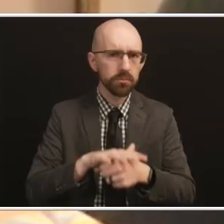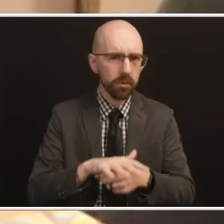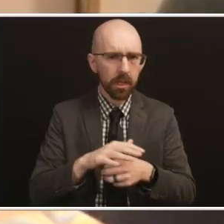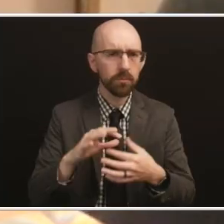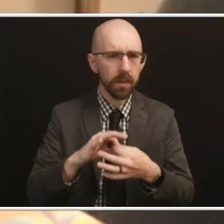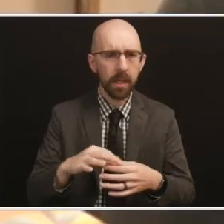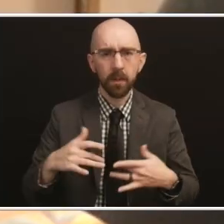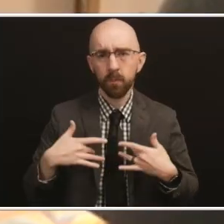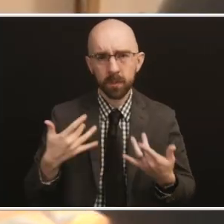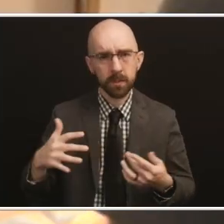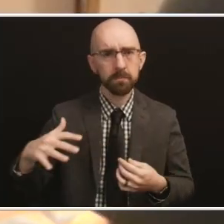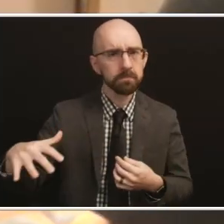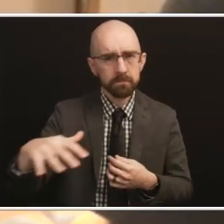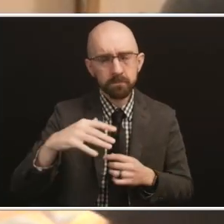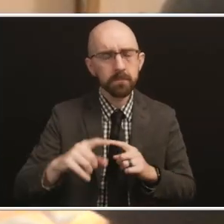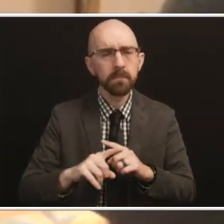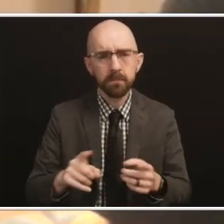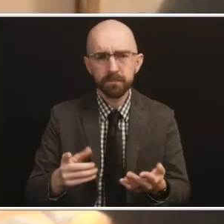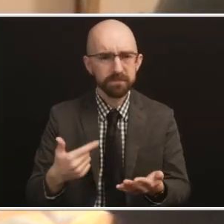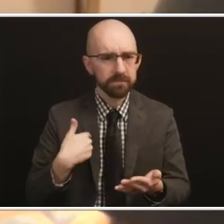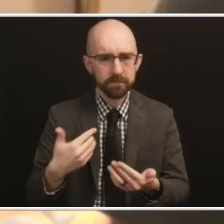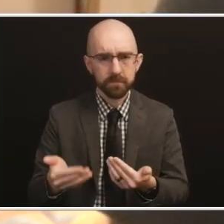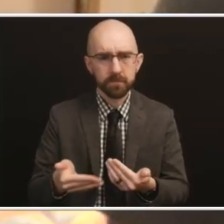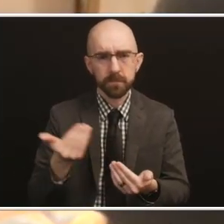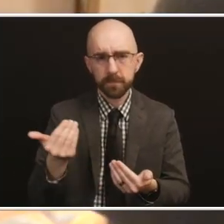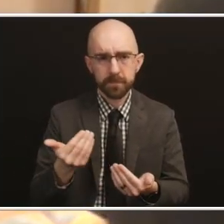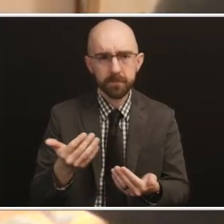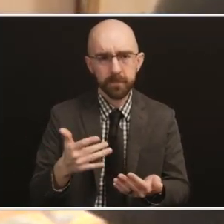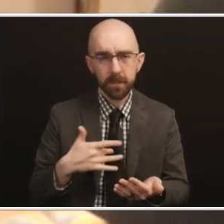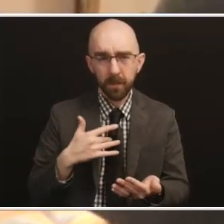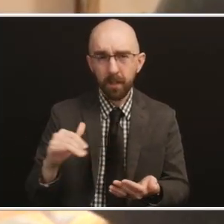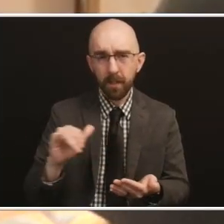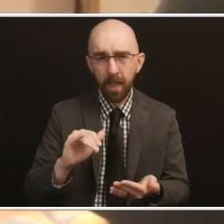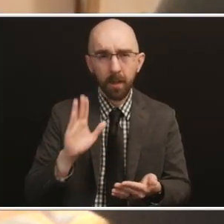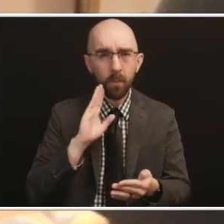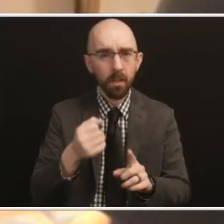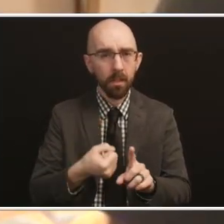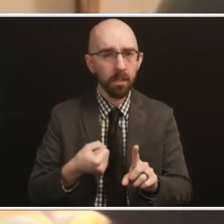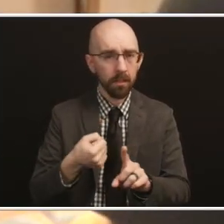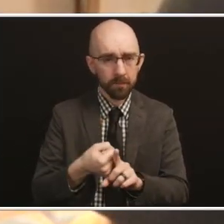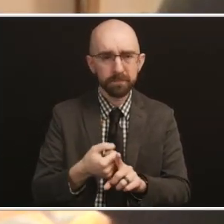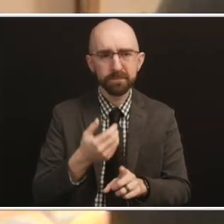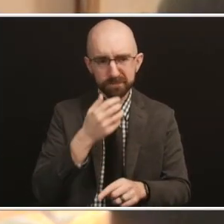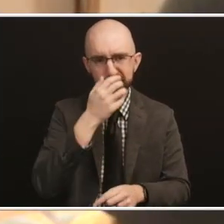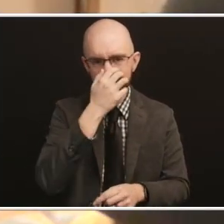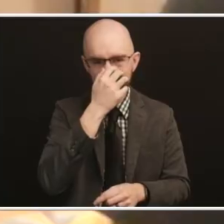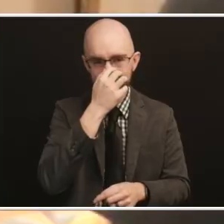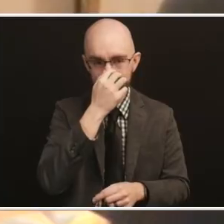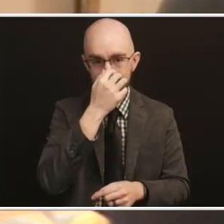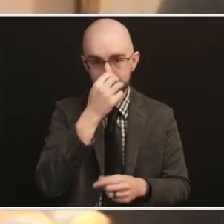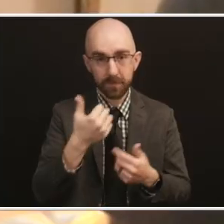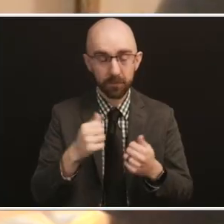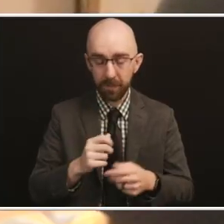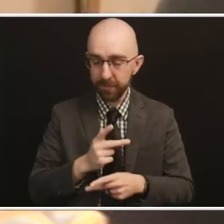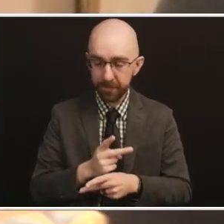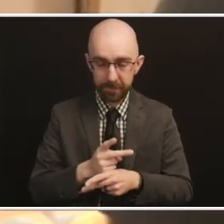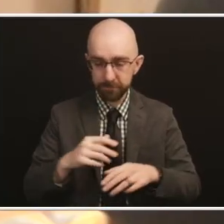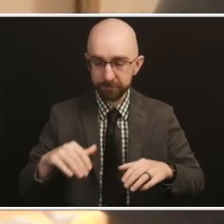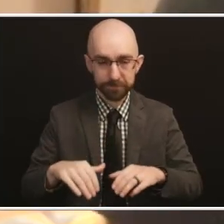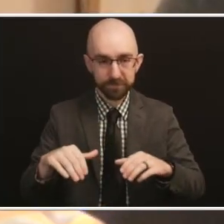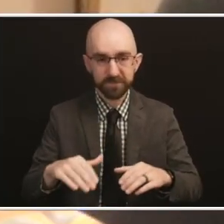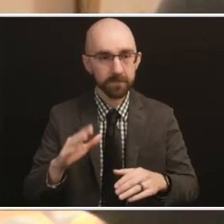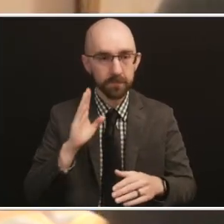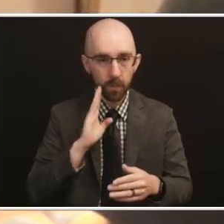going on, but just I could almost feel like it was going to happen, and if I tried to keep doing what I was doing, something